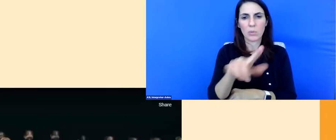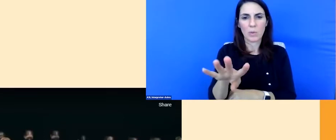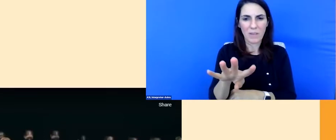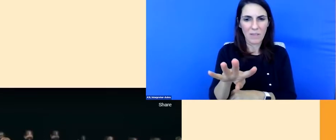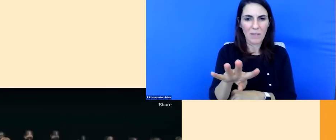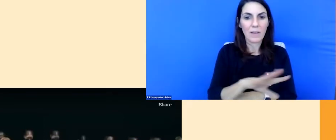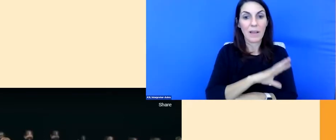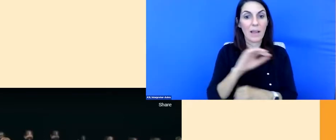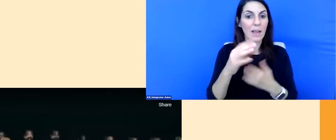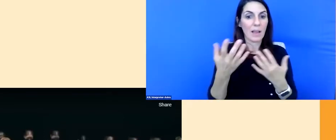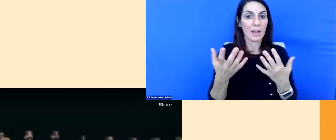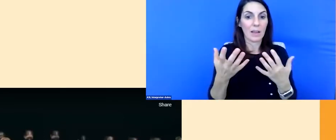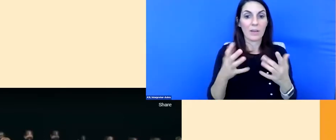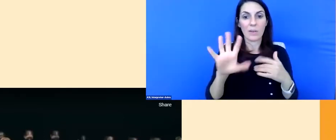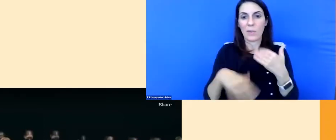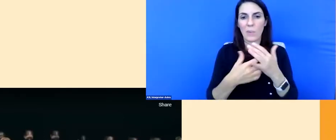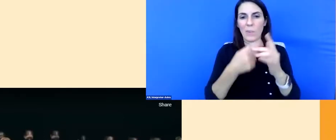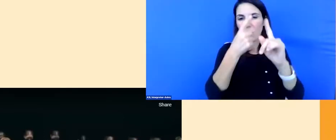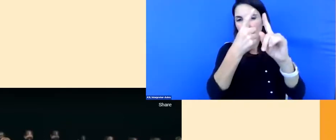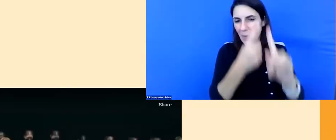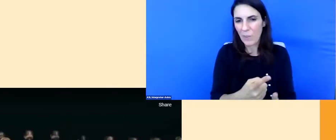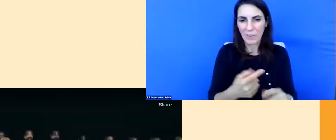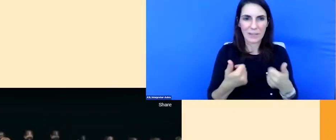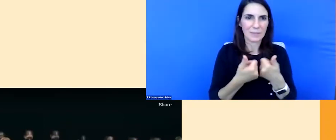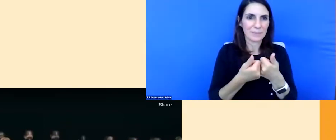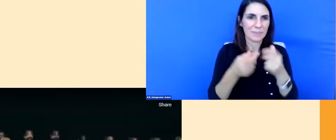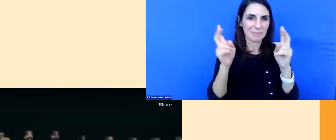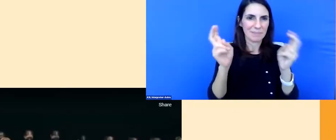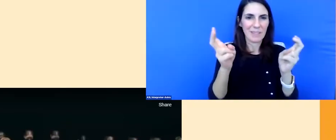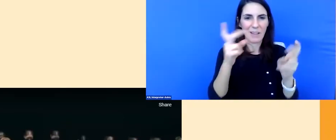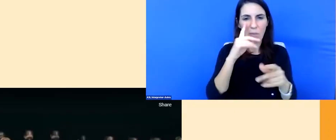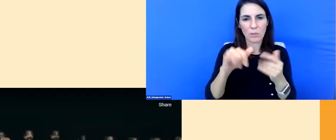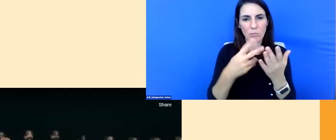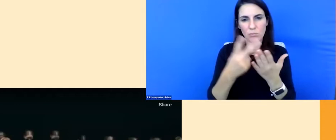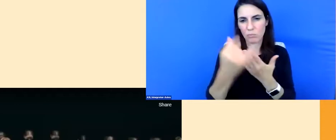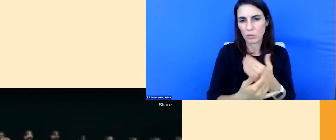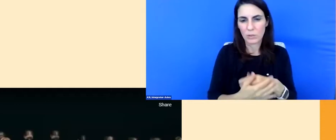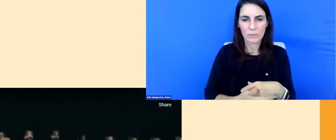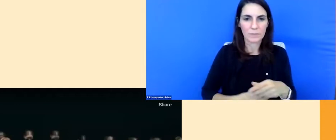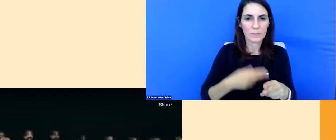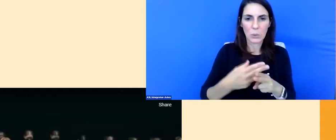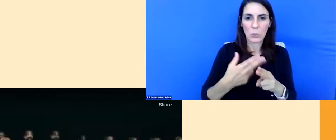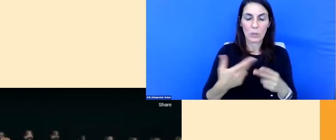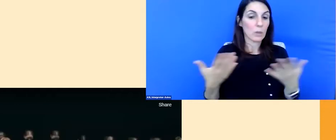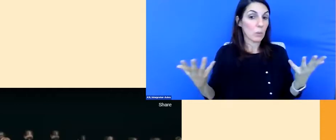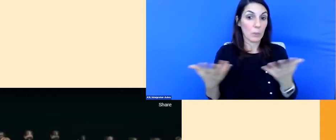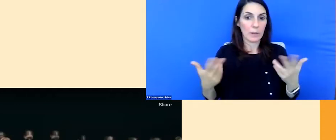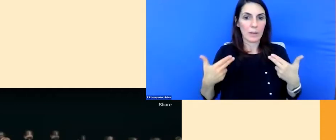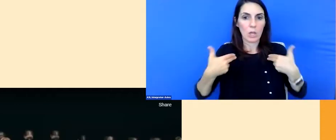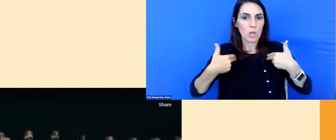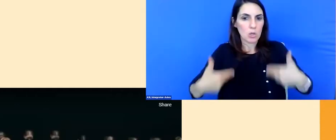goals of the games. The title of the project is called Human